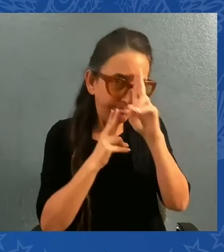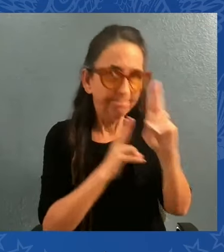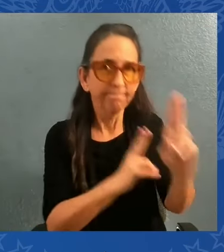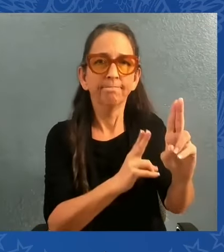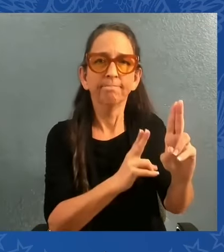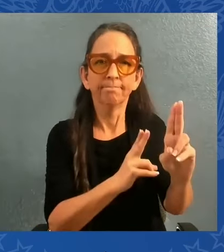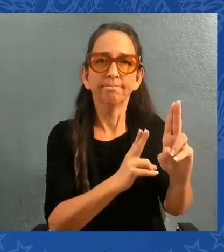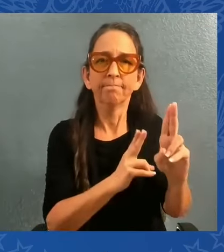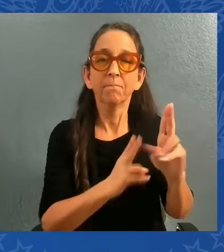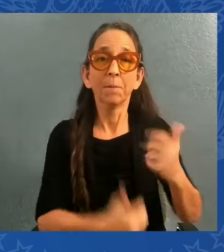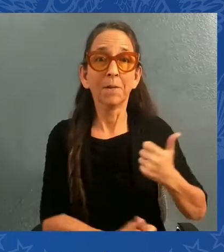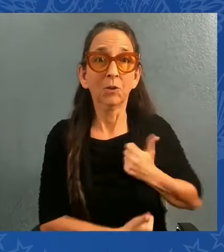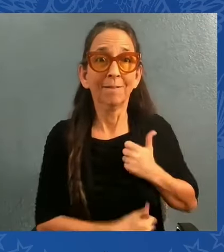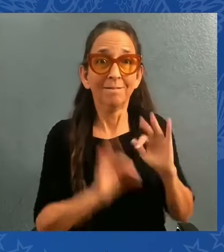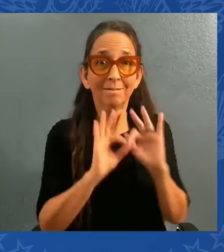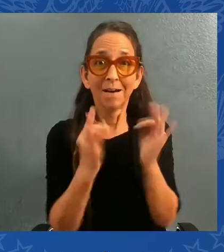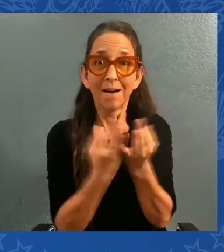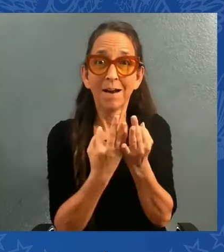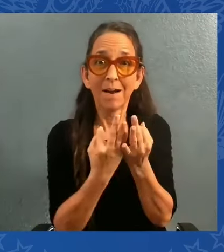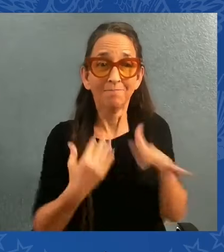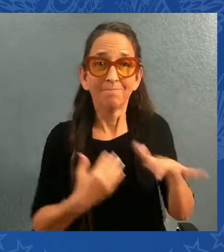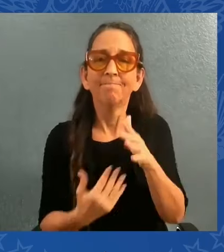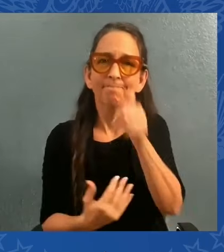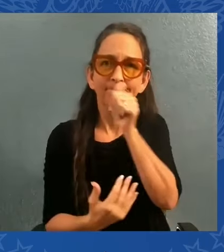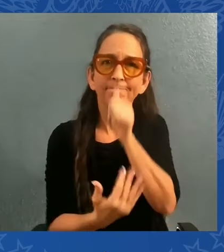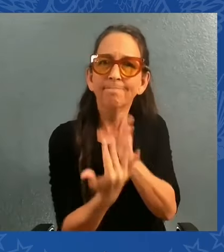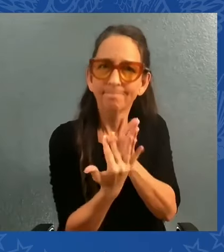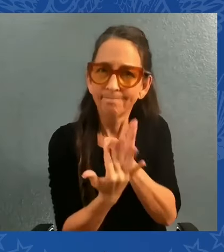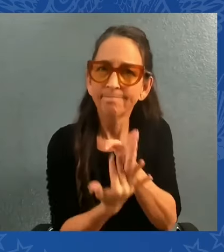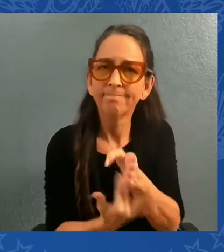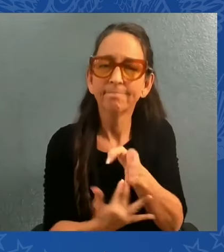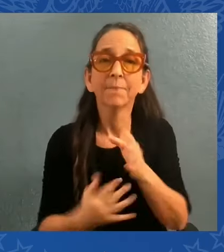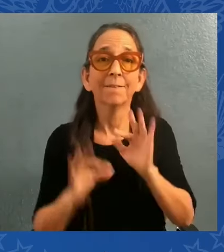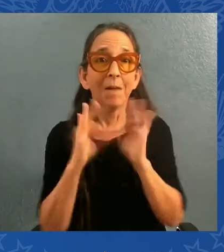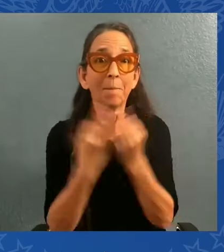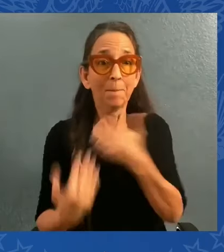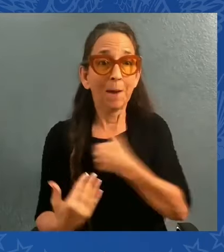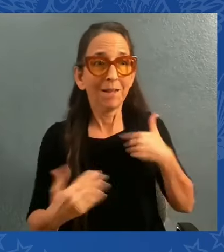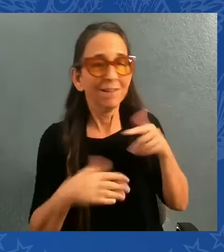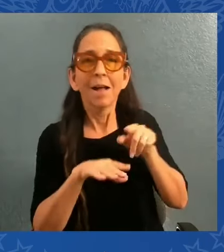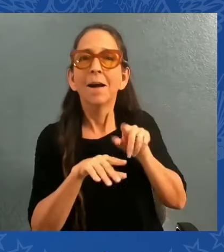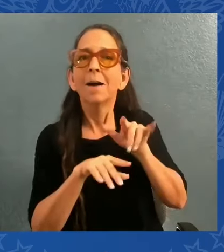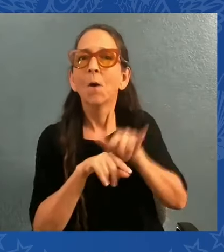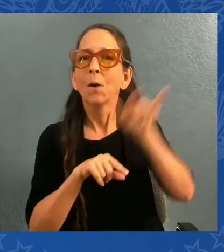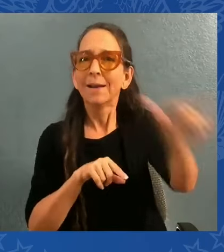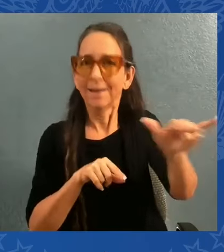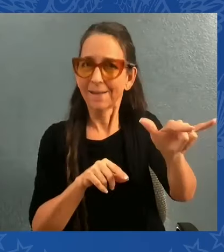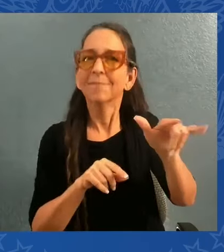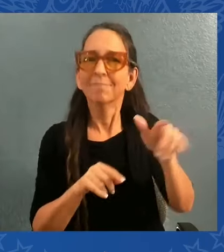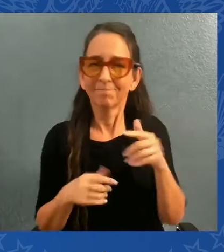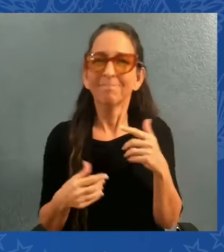the hardships of long deployments and training exercises without their loved ones. They pick up their lives and move across the